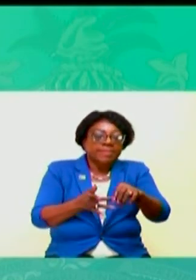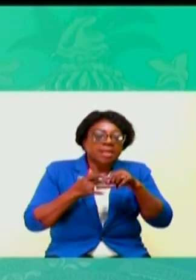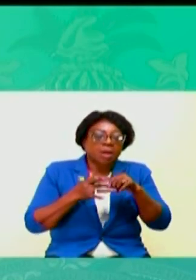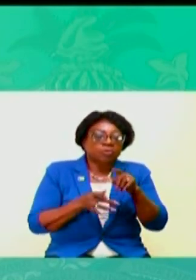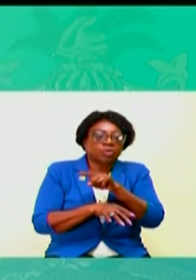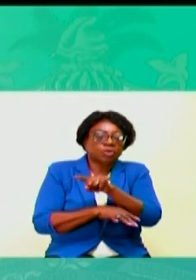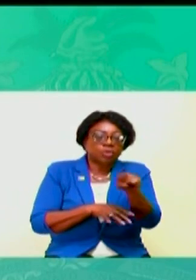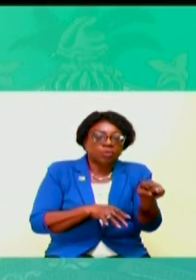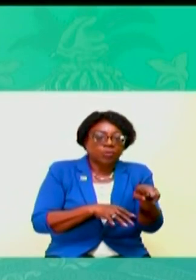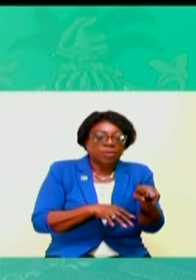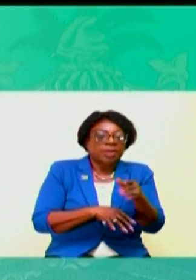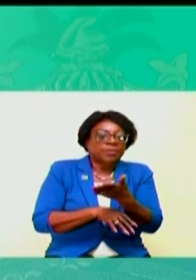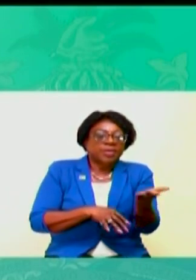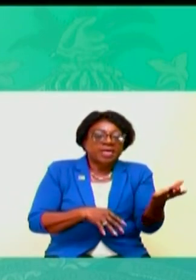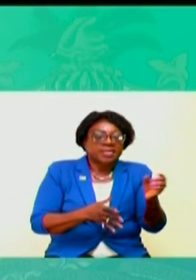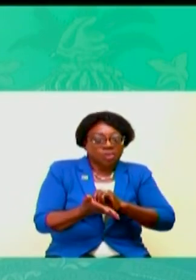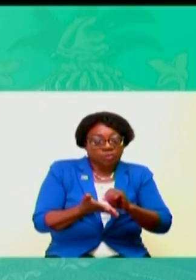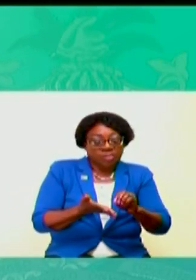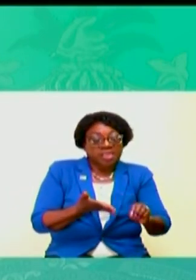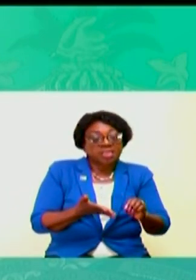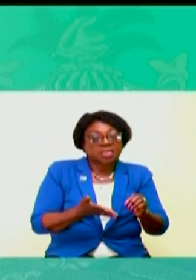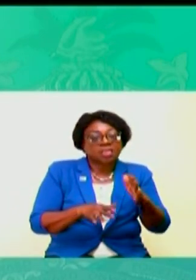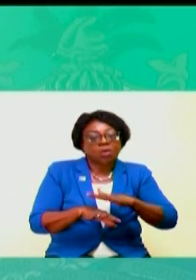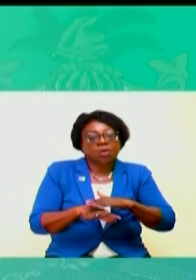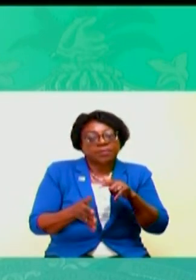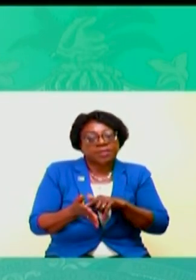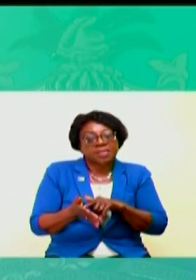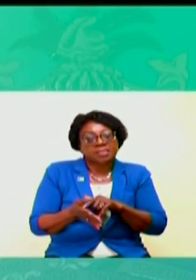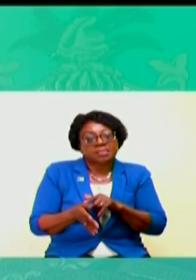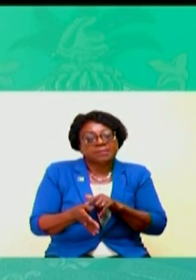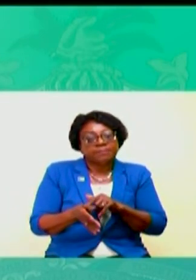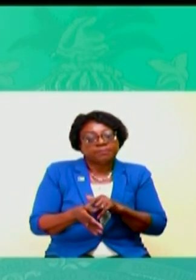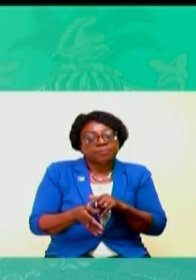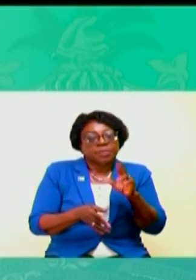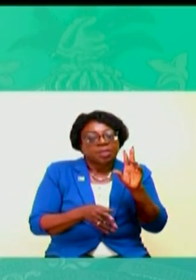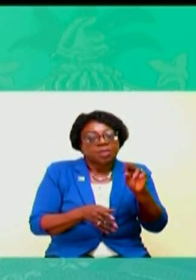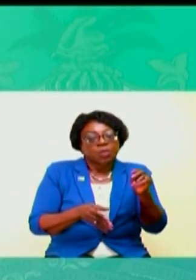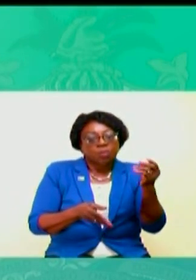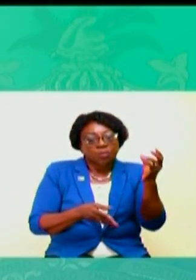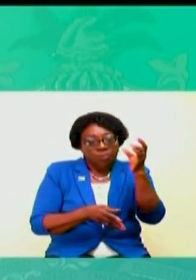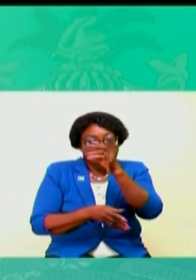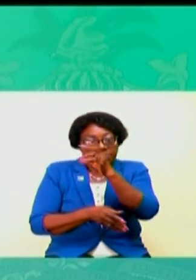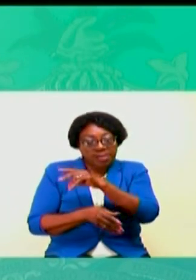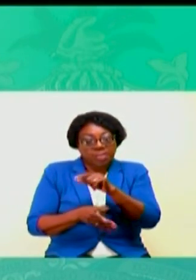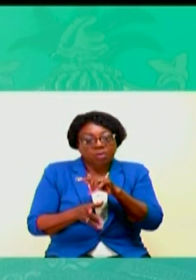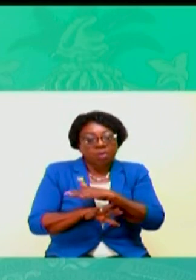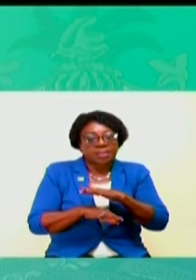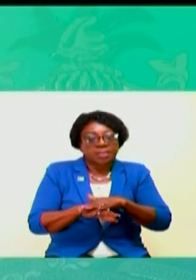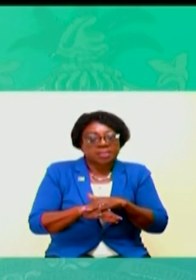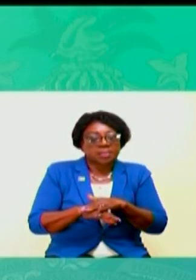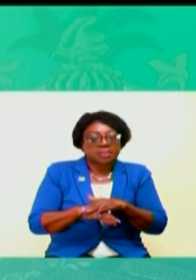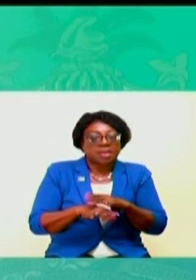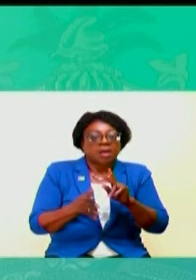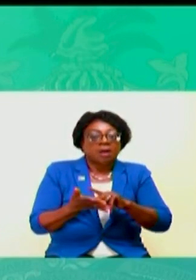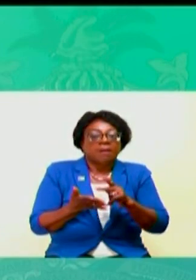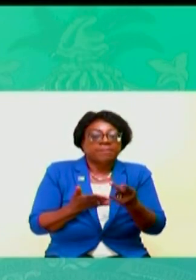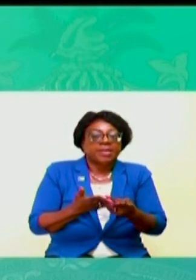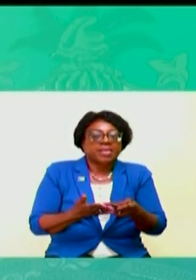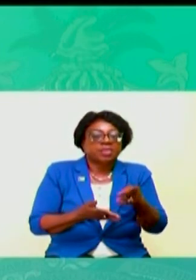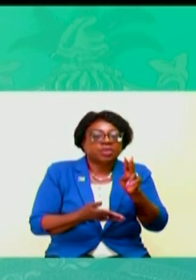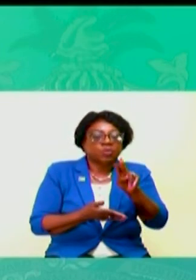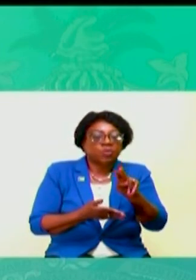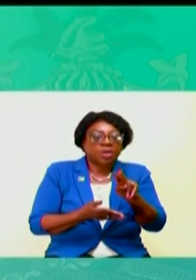There's no signature on it, no survey on this, but it's recorded at page 294 in